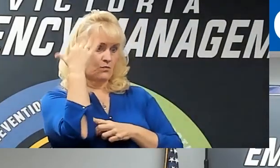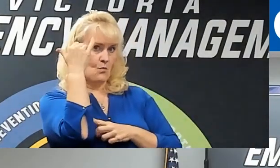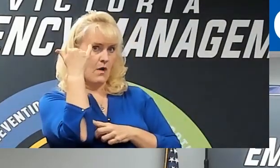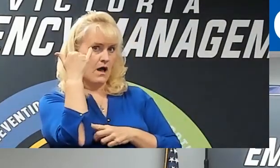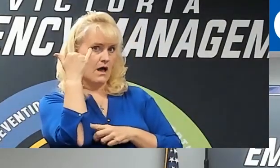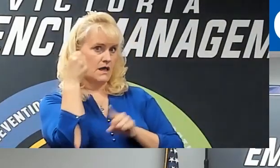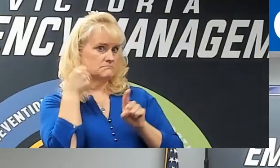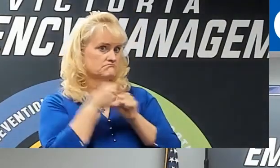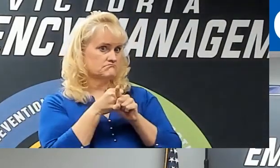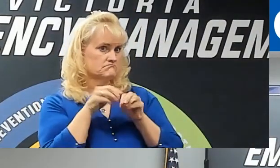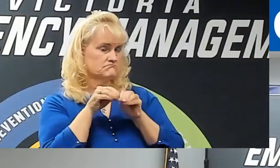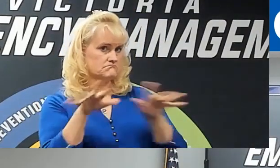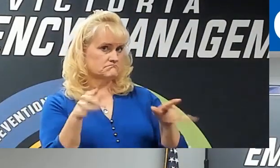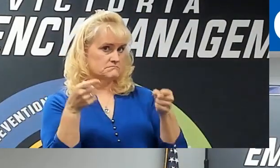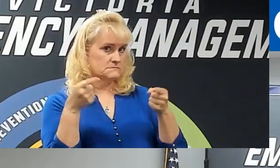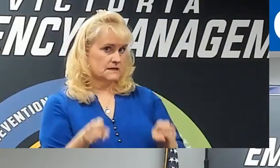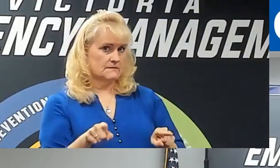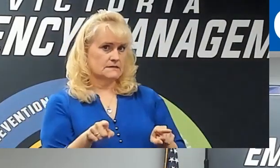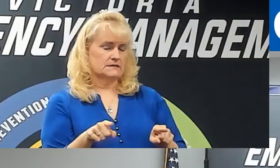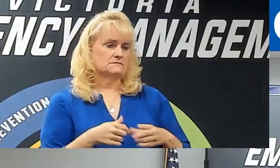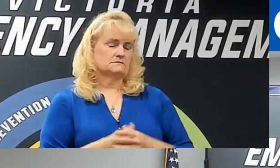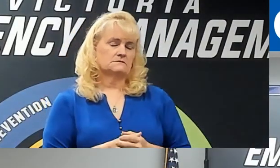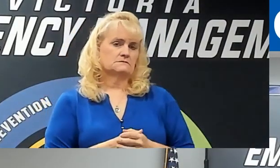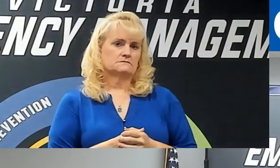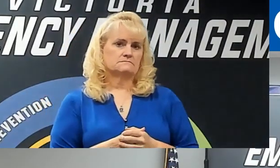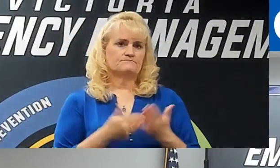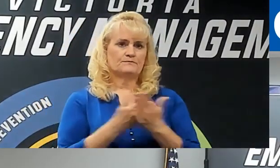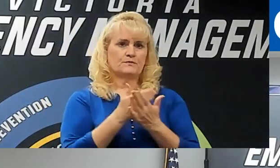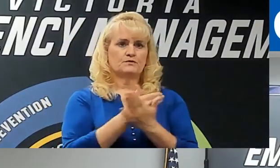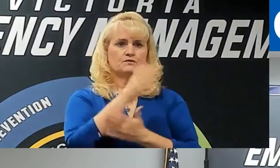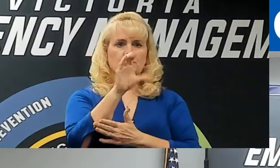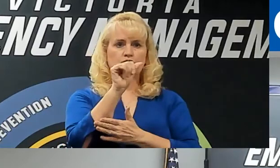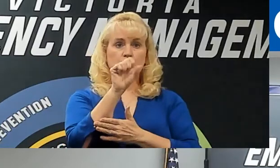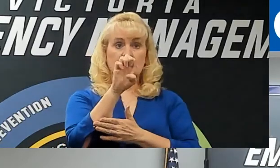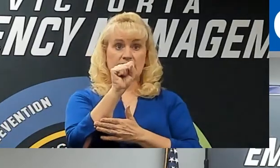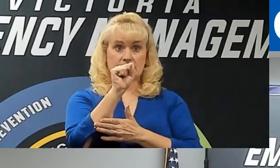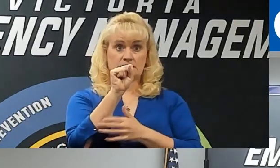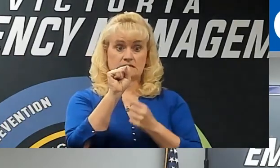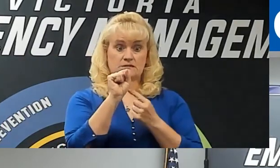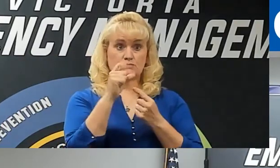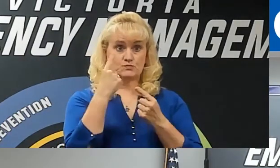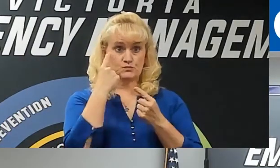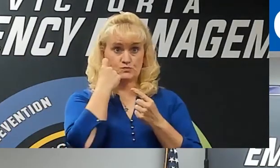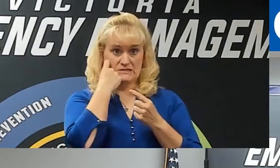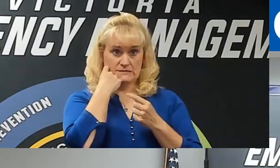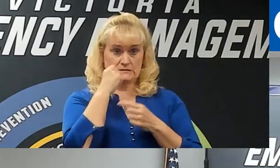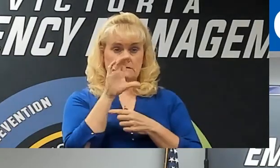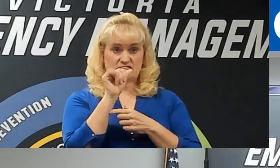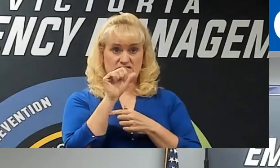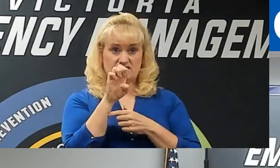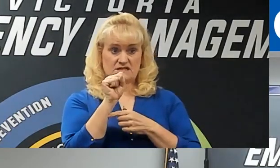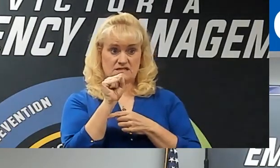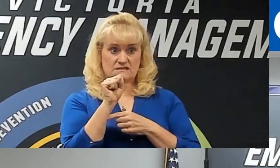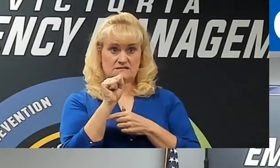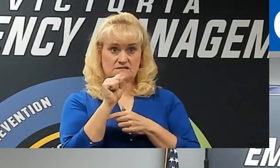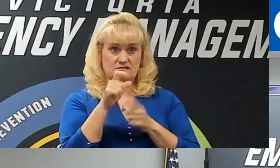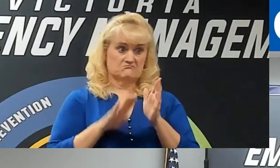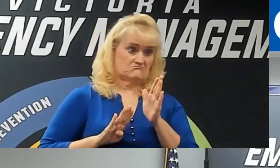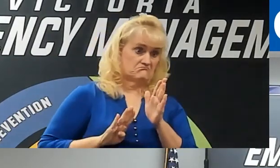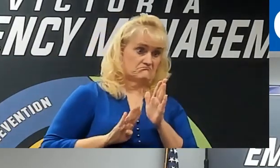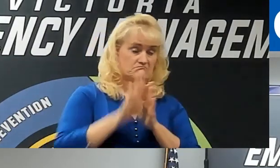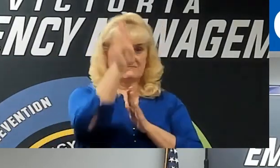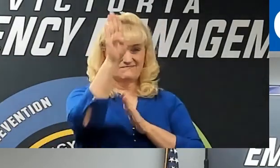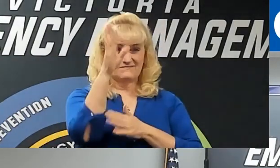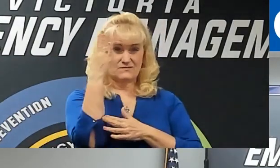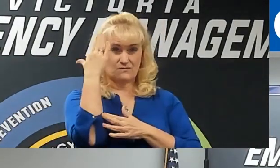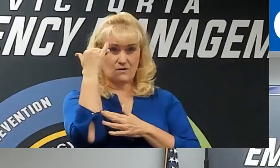story of why we're seeing so many new cases. The new cases we're seeing are primarily due to